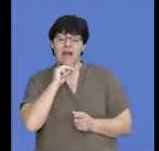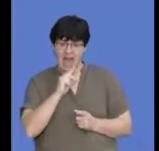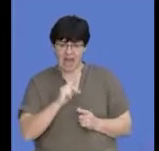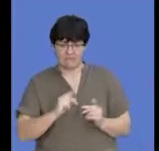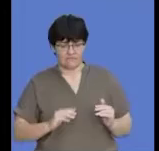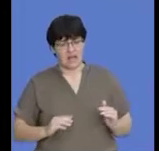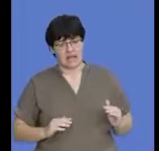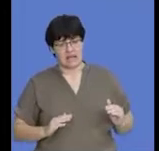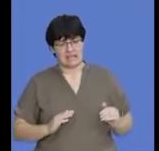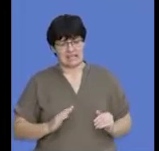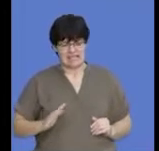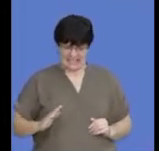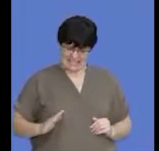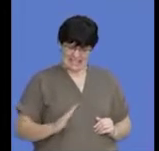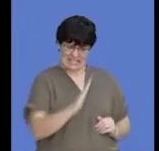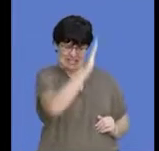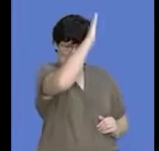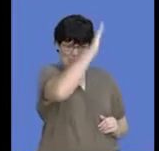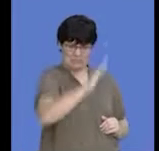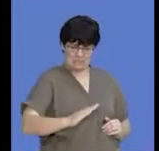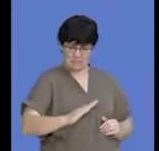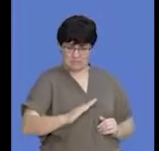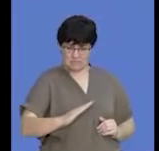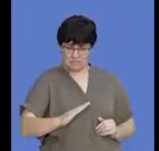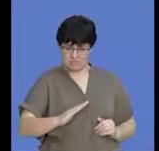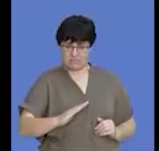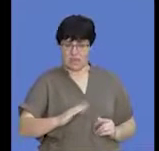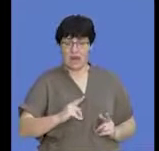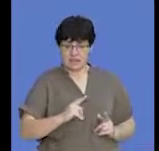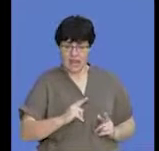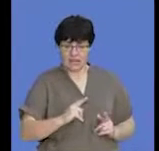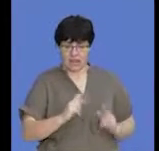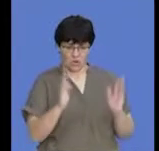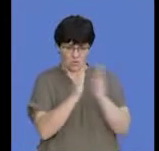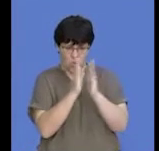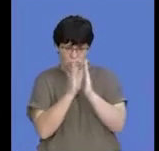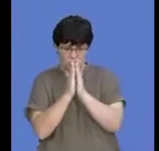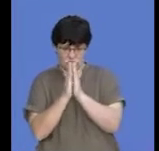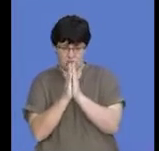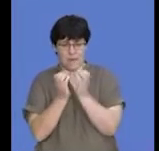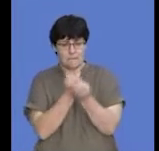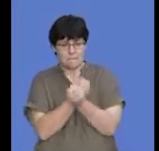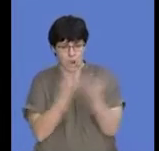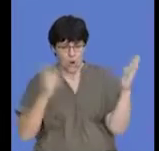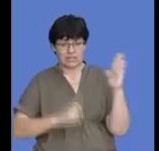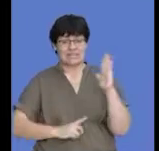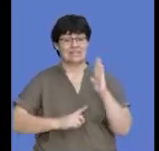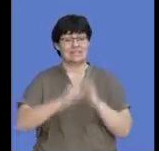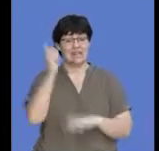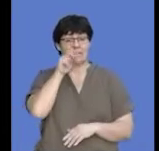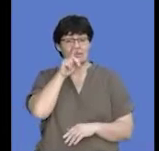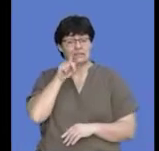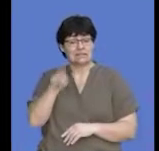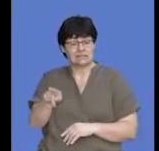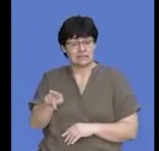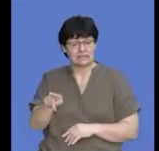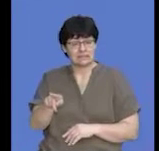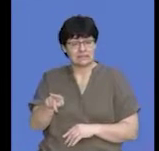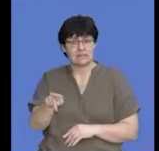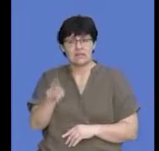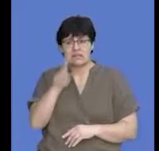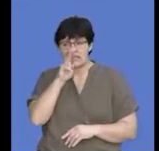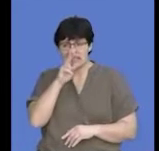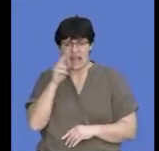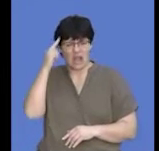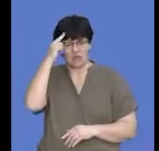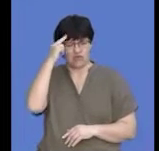slope represented by contour lines that are close together. Most of the development, and you'll note the following, these